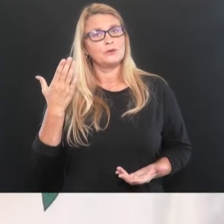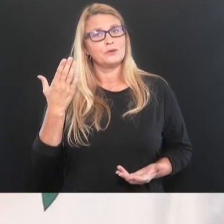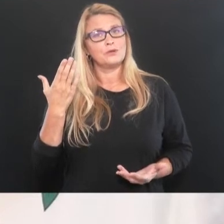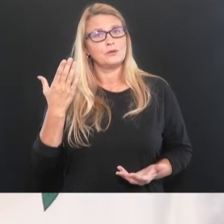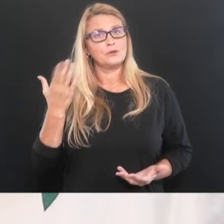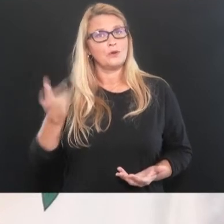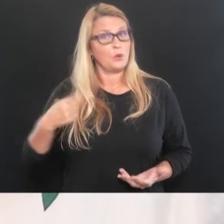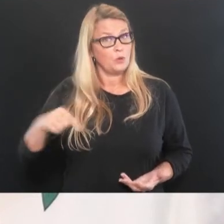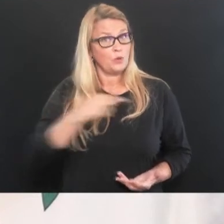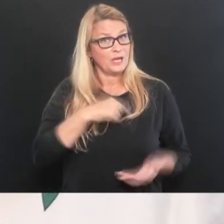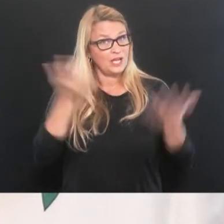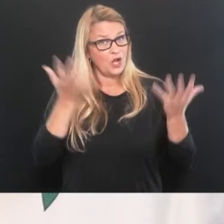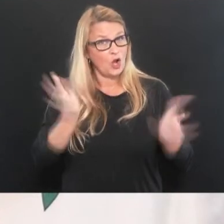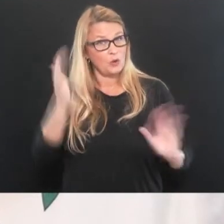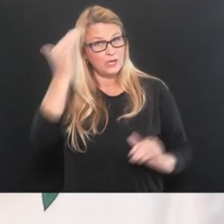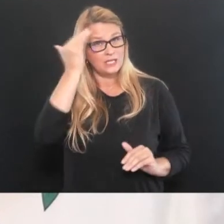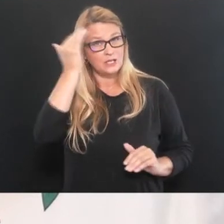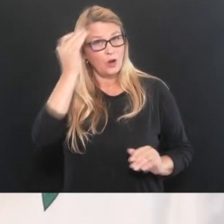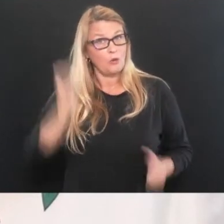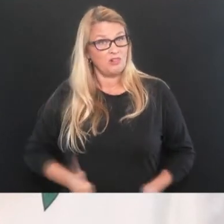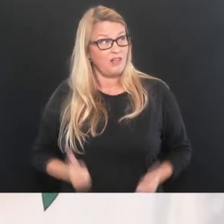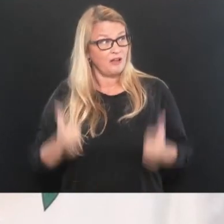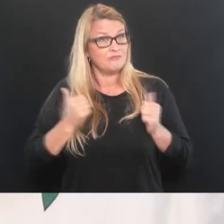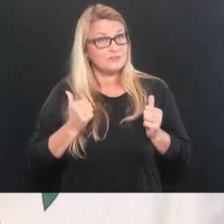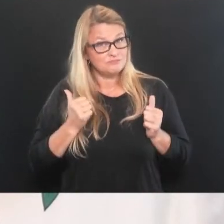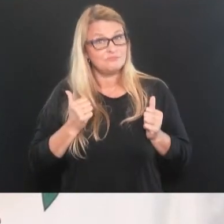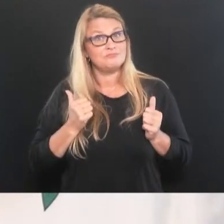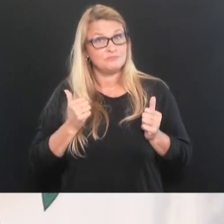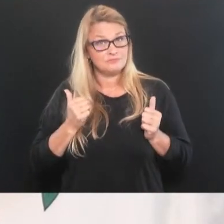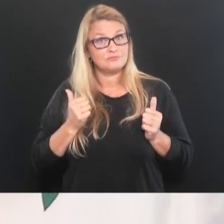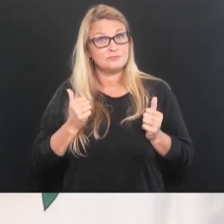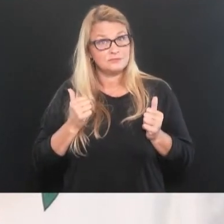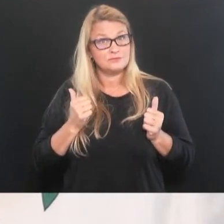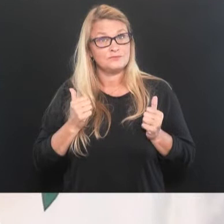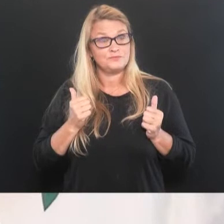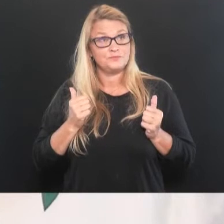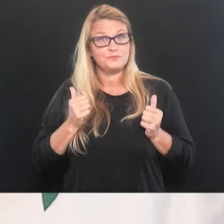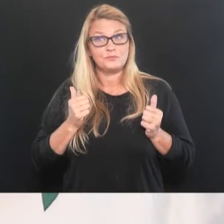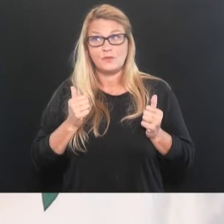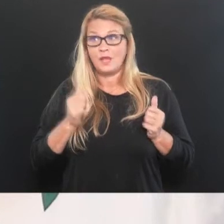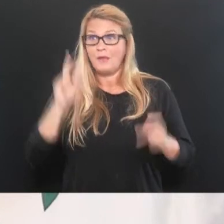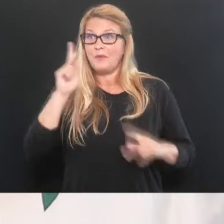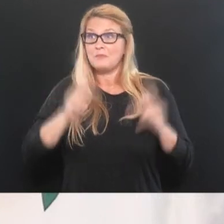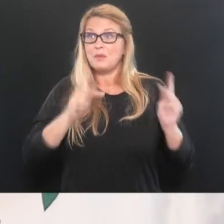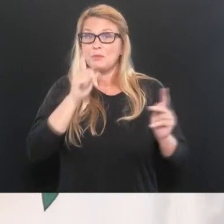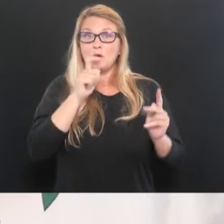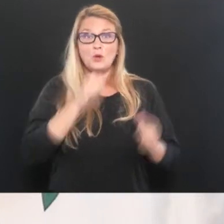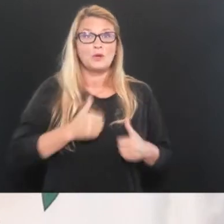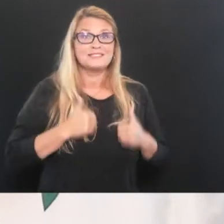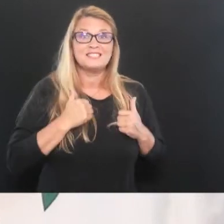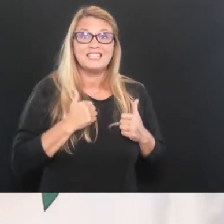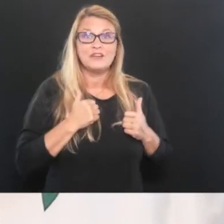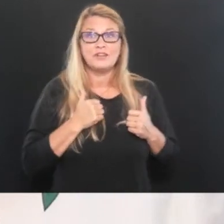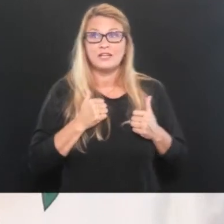we all know in life that, those that were living when the World